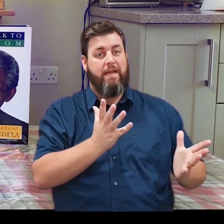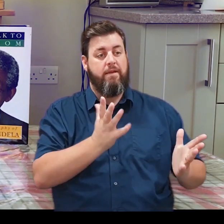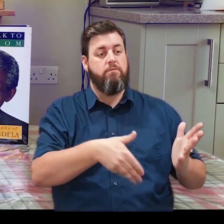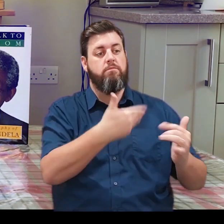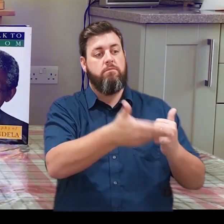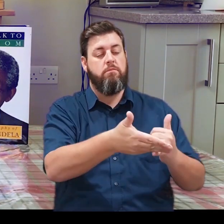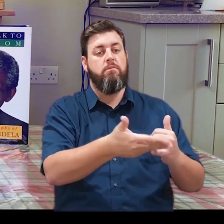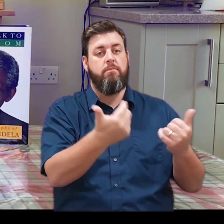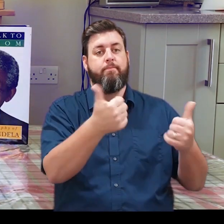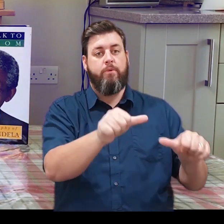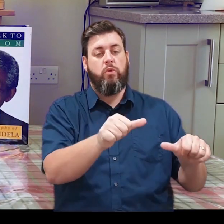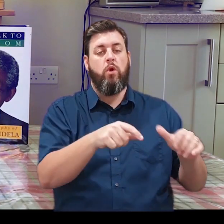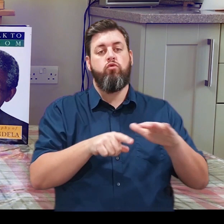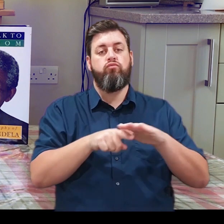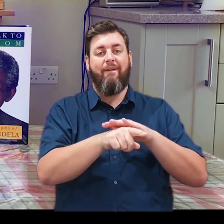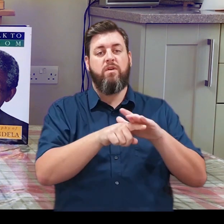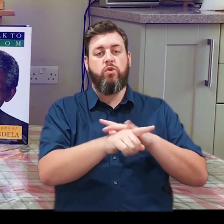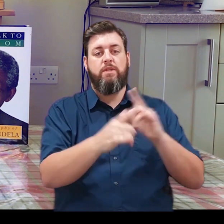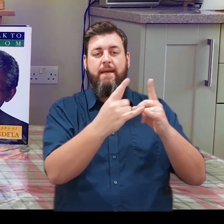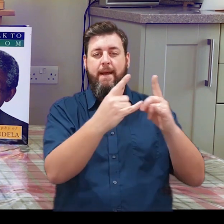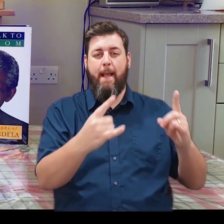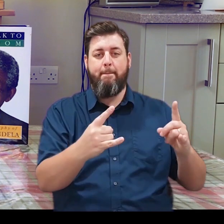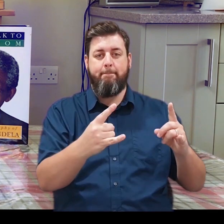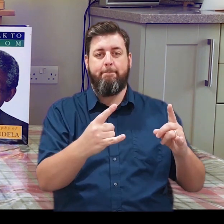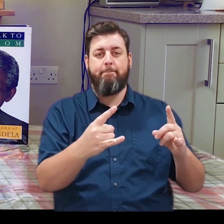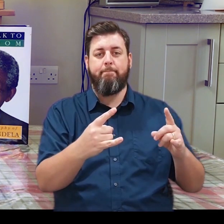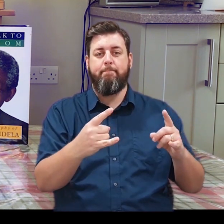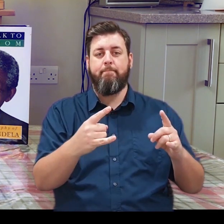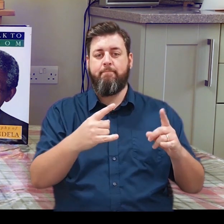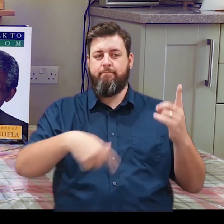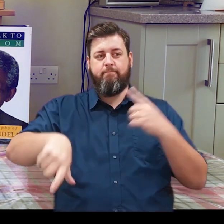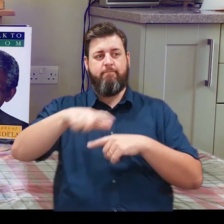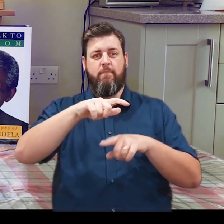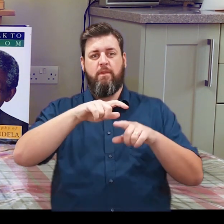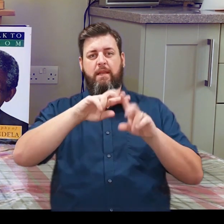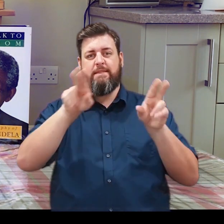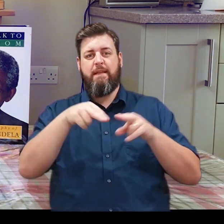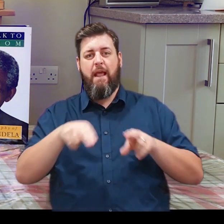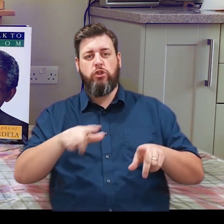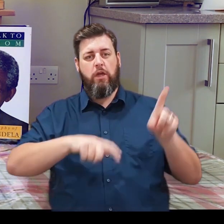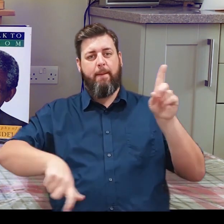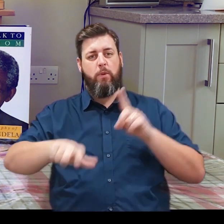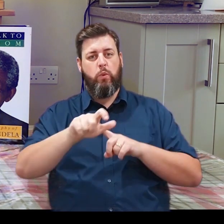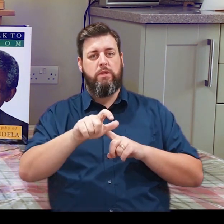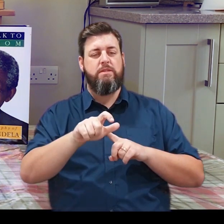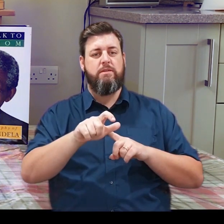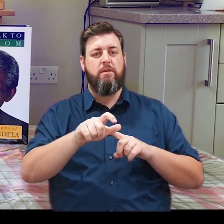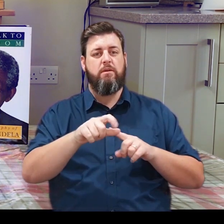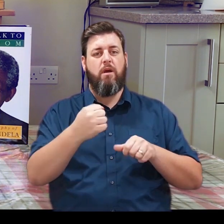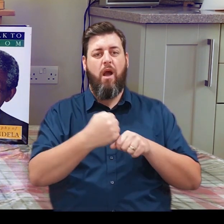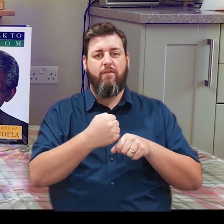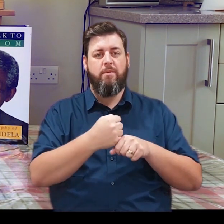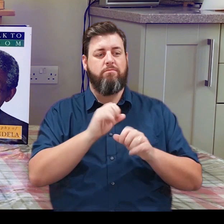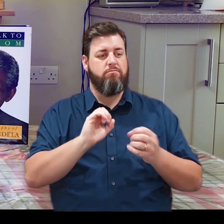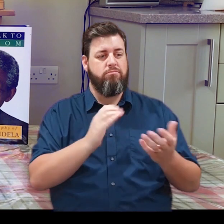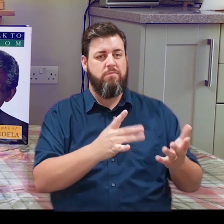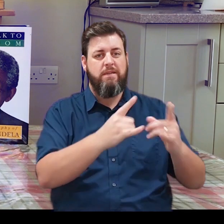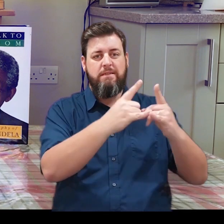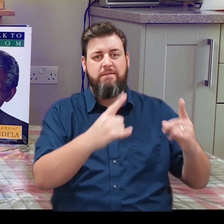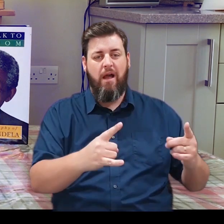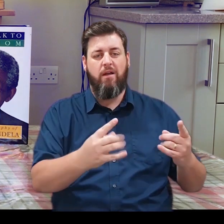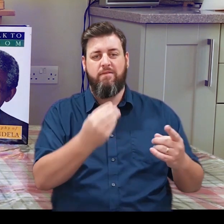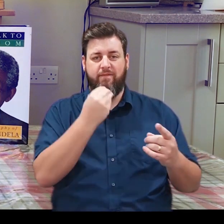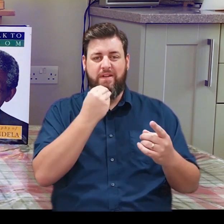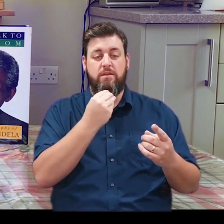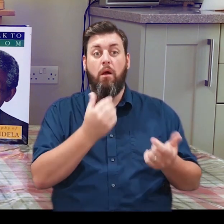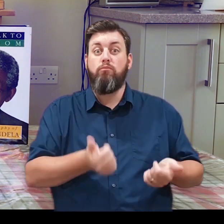camp, a place where the international community and the national government had set up feeding and tents, and